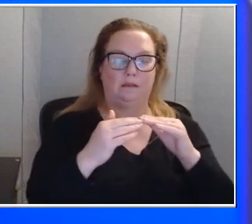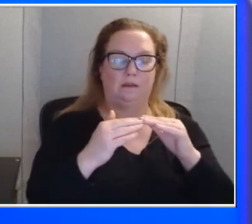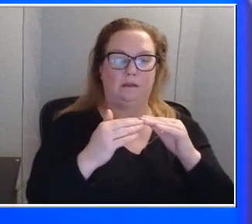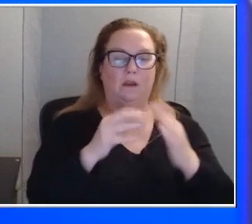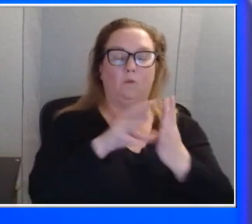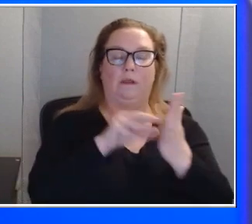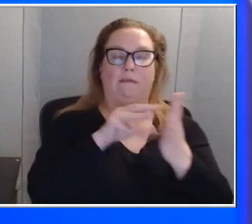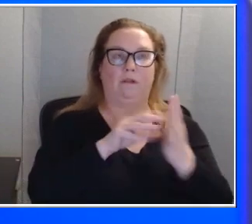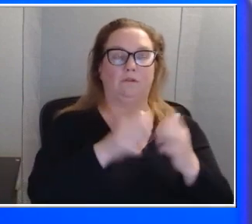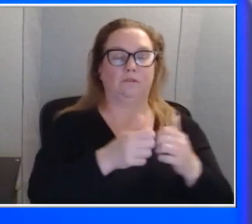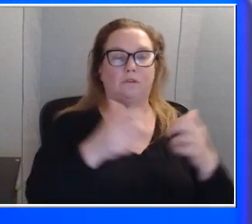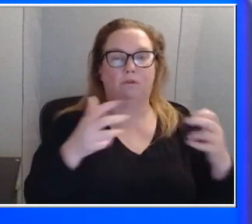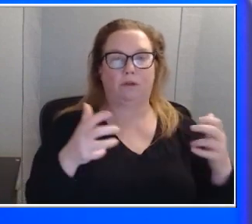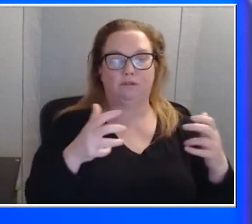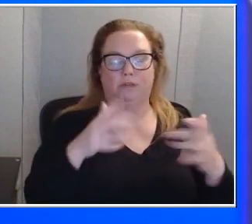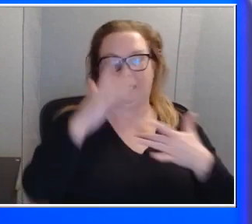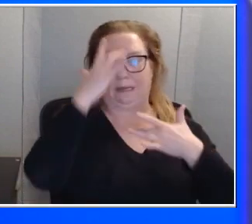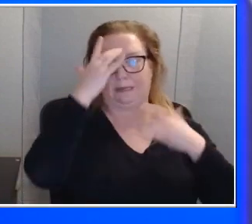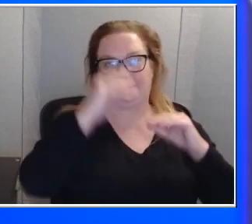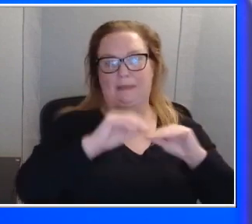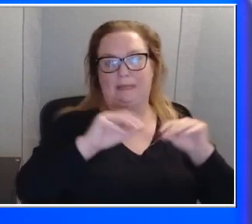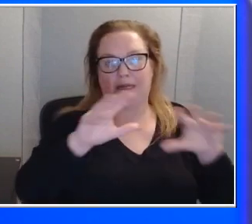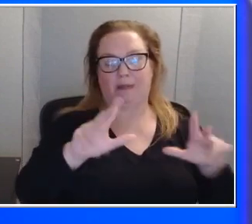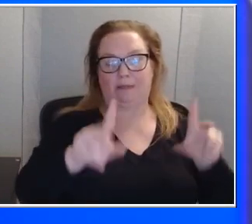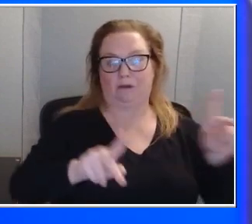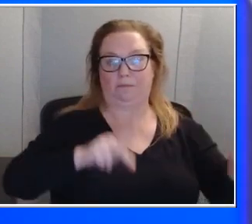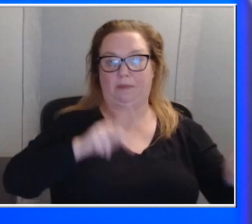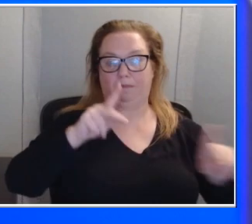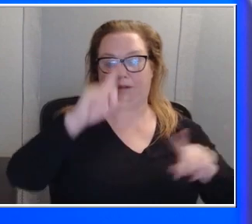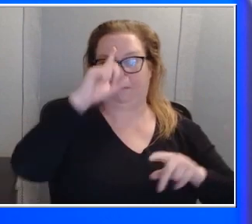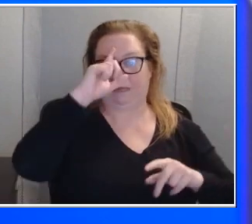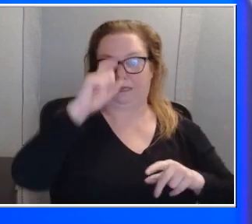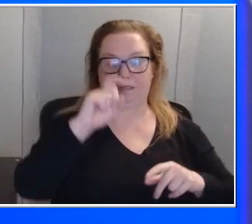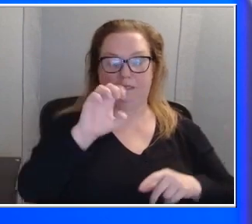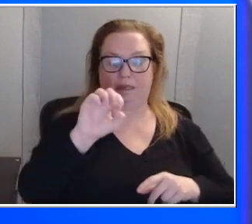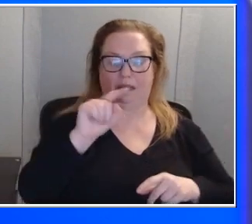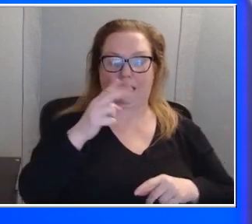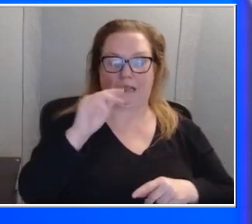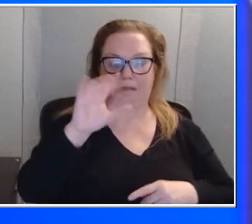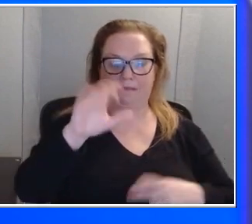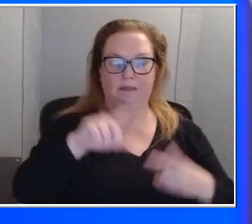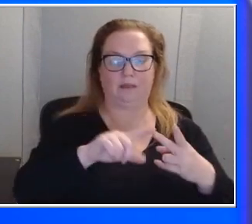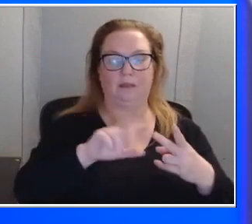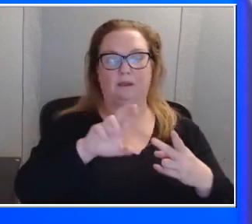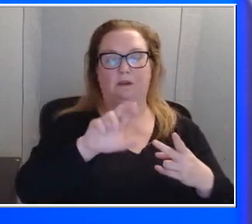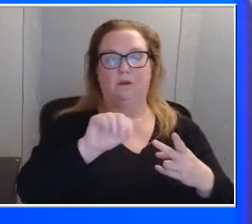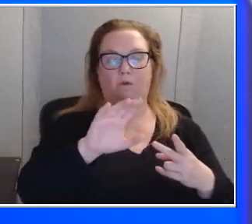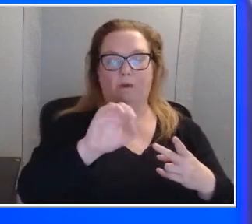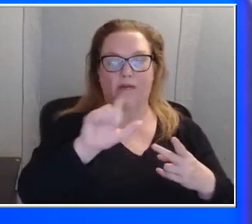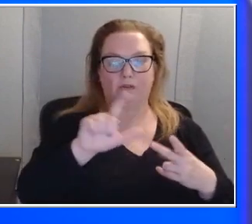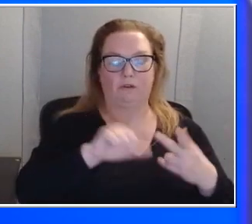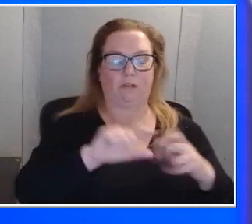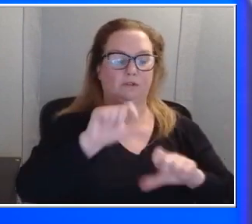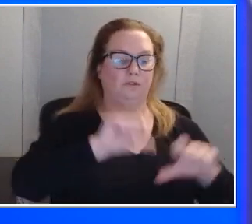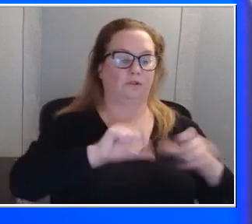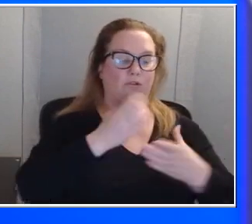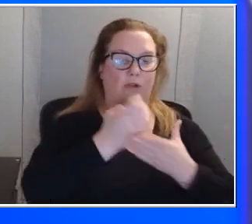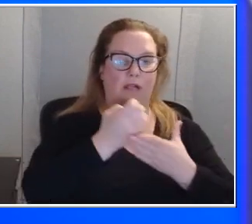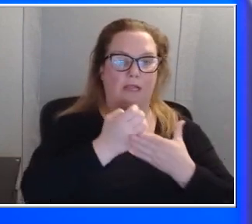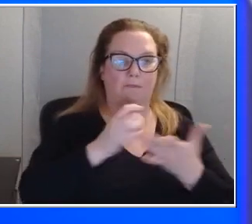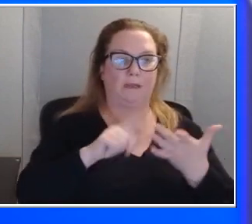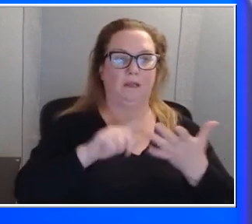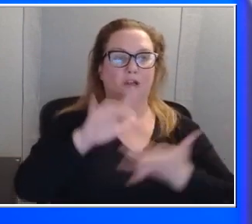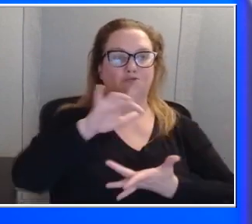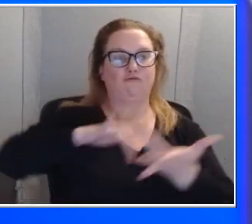so much during this pandemic that there are people that, because of ethnic, racial, socioeconomic, travel